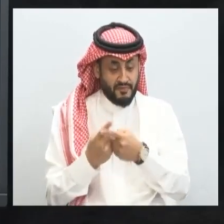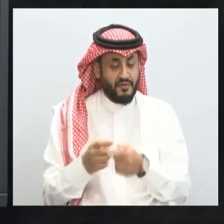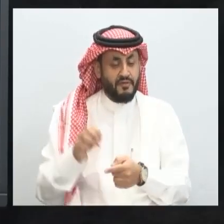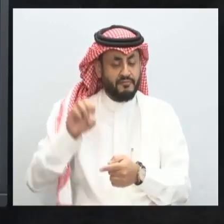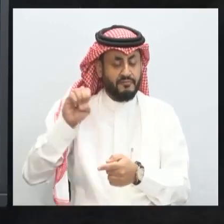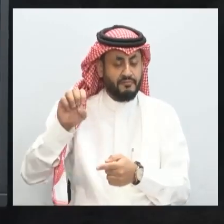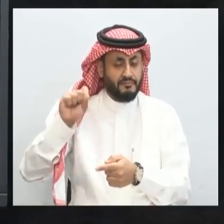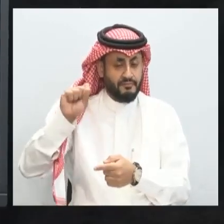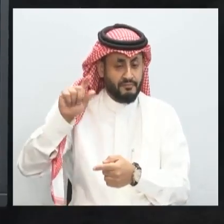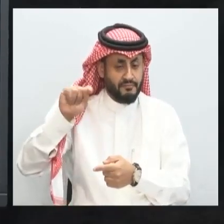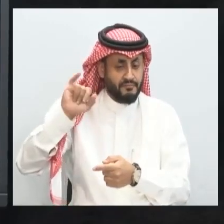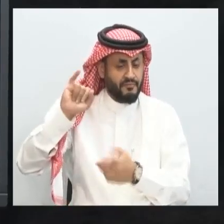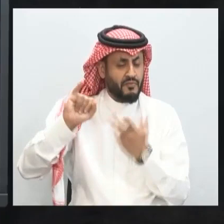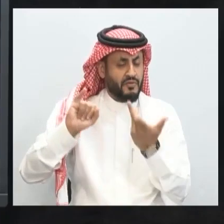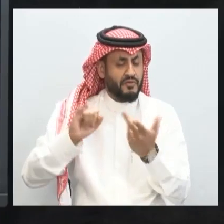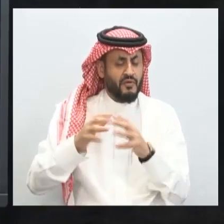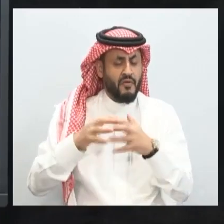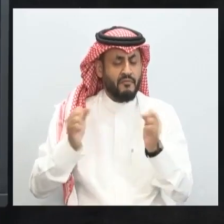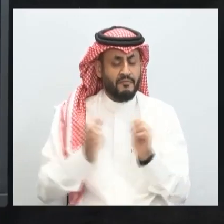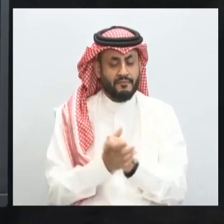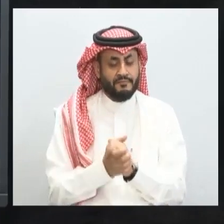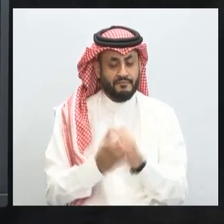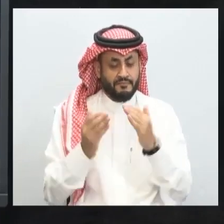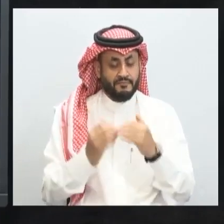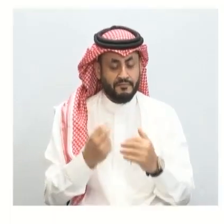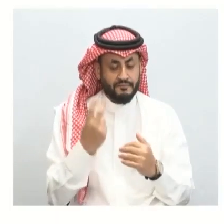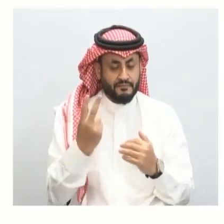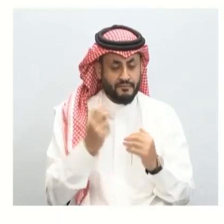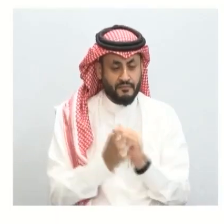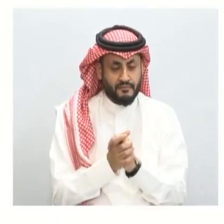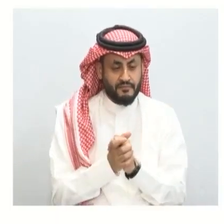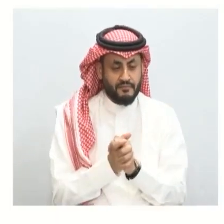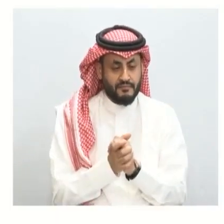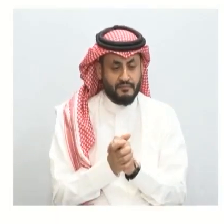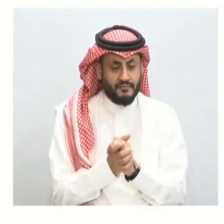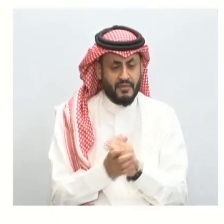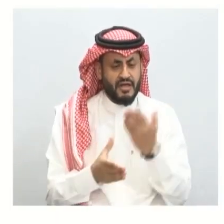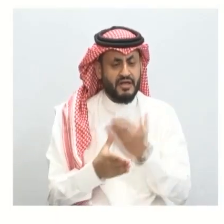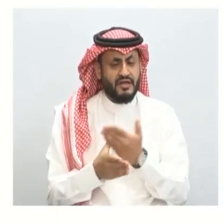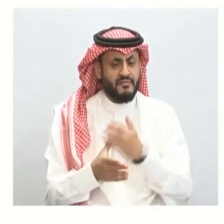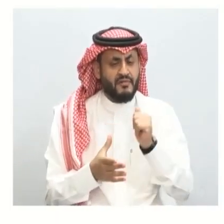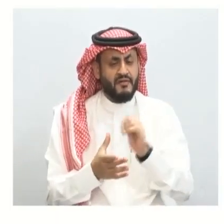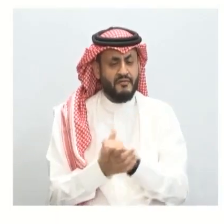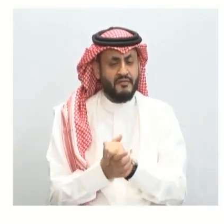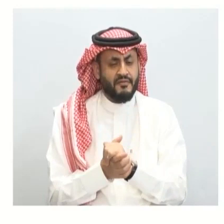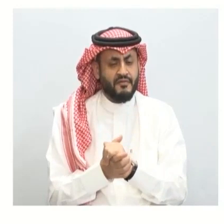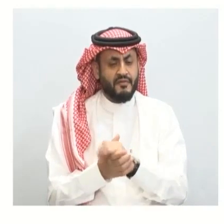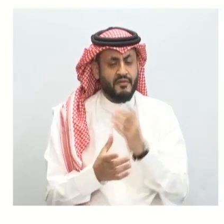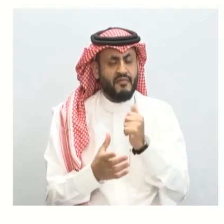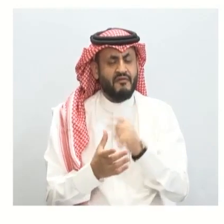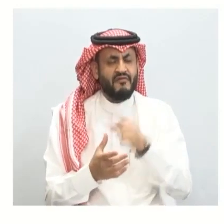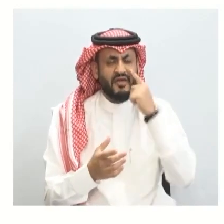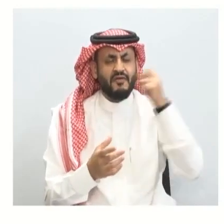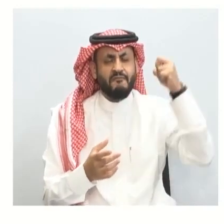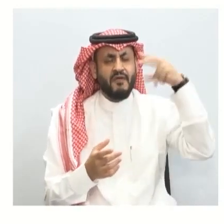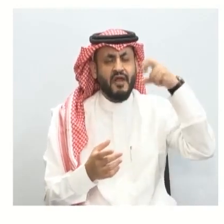then you are going to look for the answer. We have number two, why haven't any signals been picked up from other planets